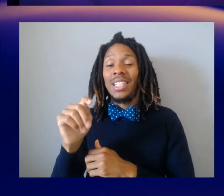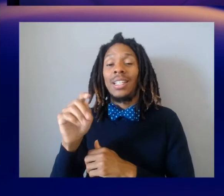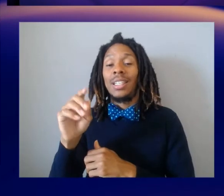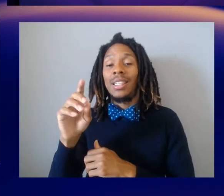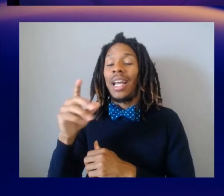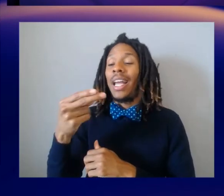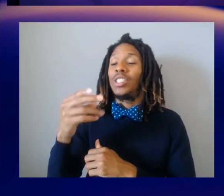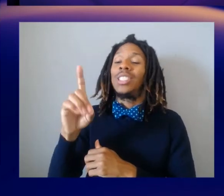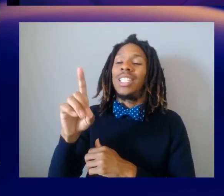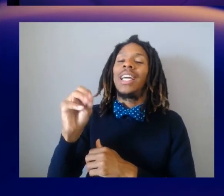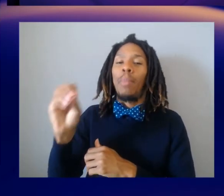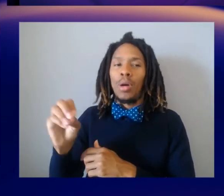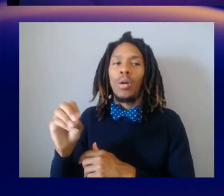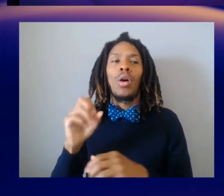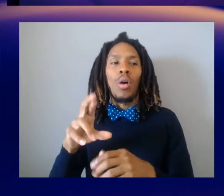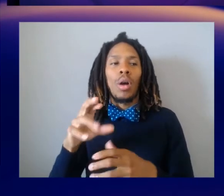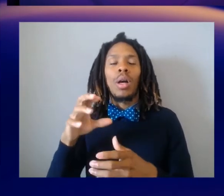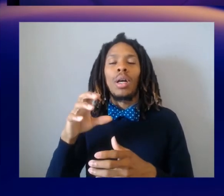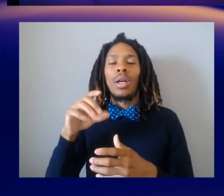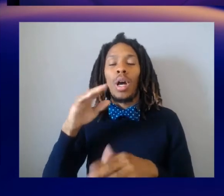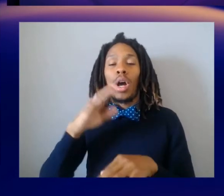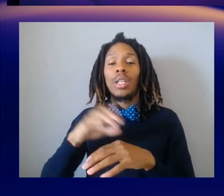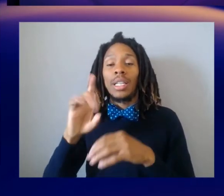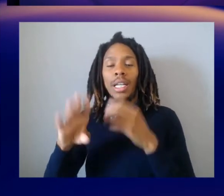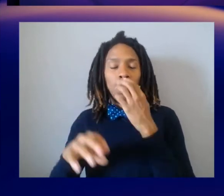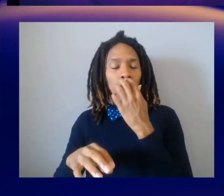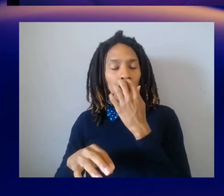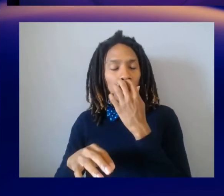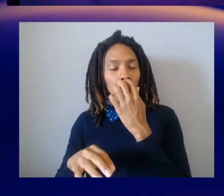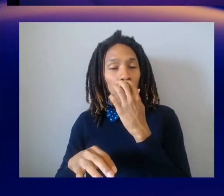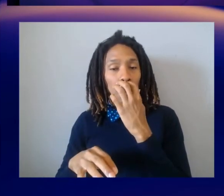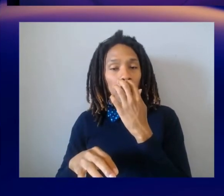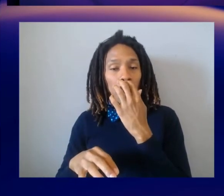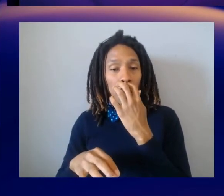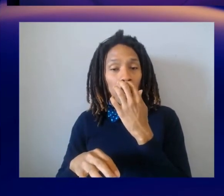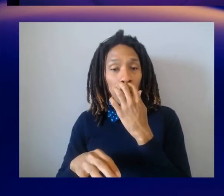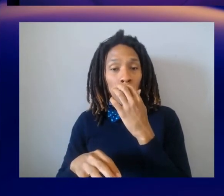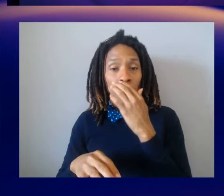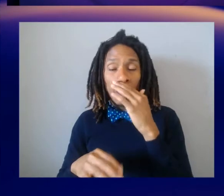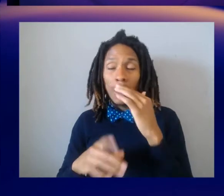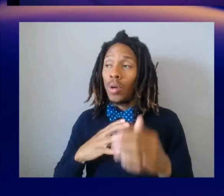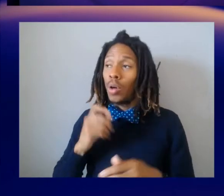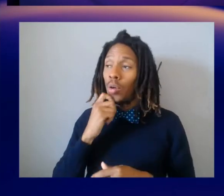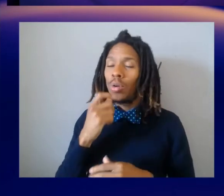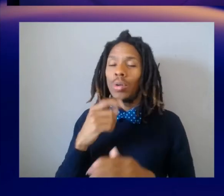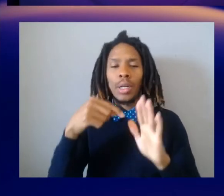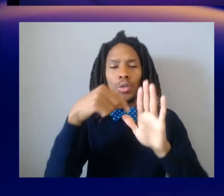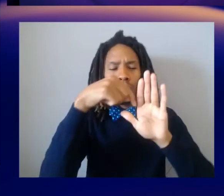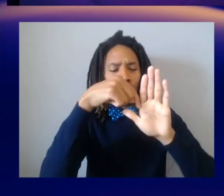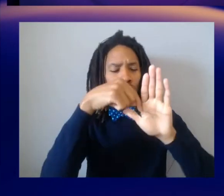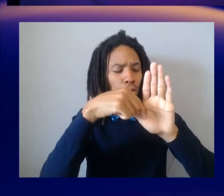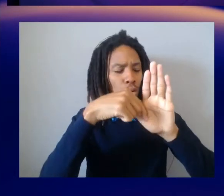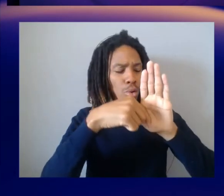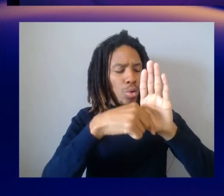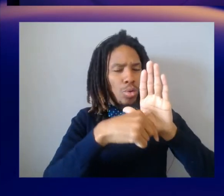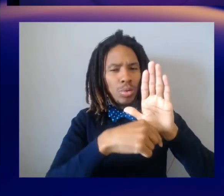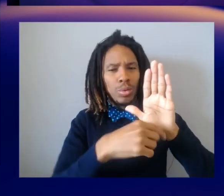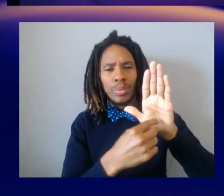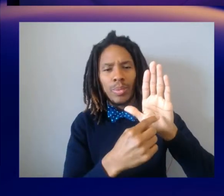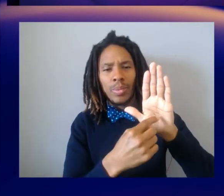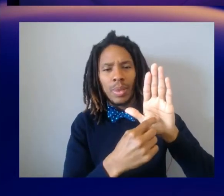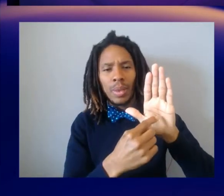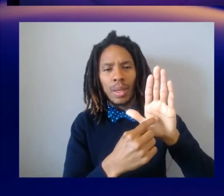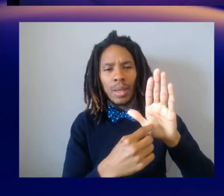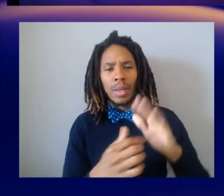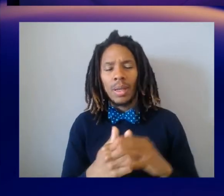dashboard. Fantastic. That's cool. Incredibly Yeah, that's awesome. Yep, so if we scroll down a little bit more here, we can see, right, we